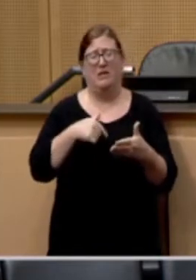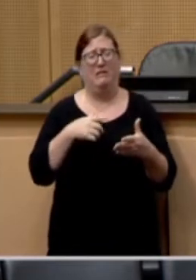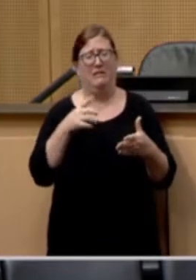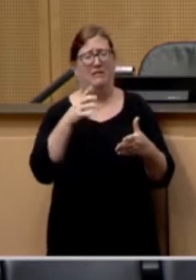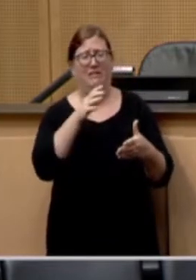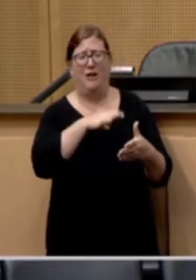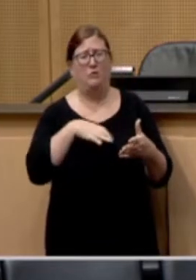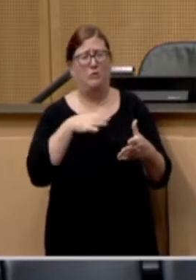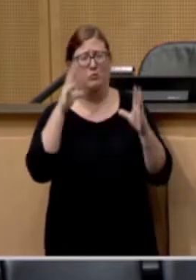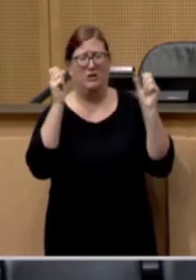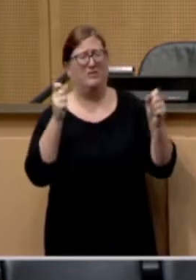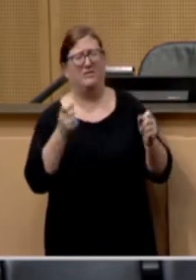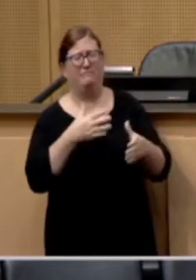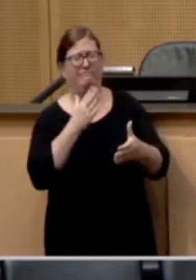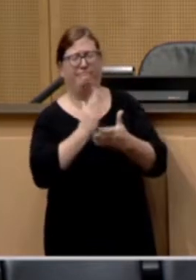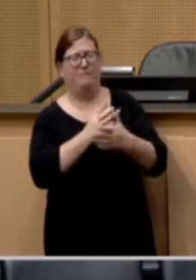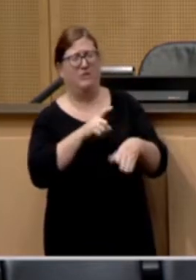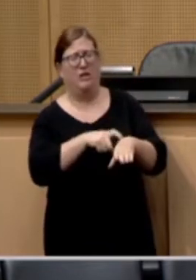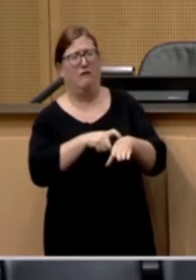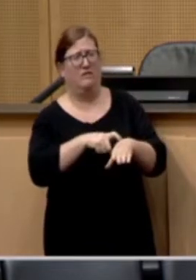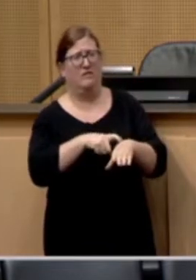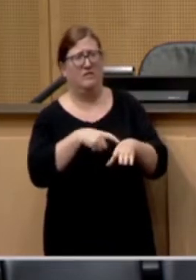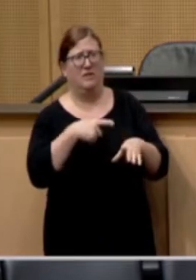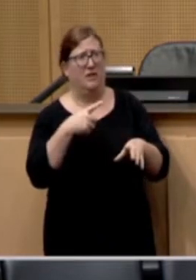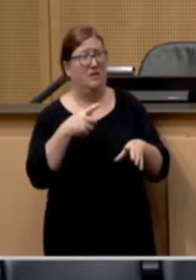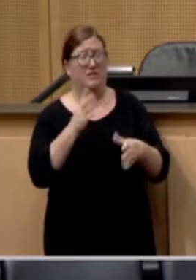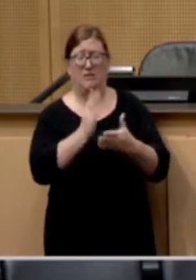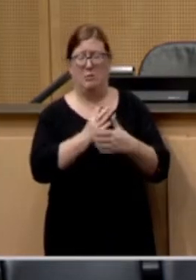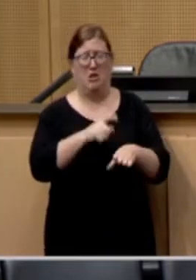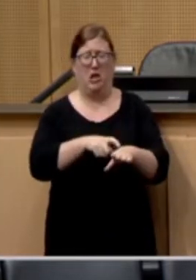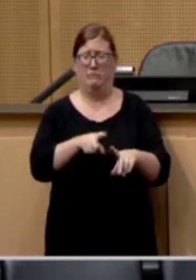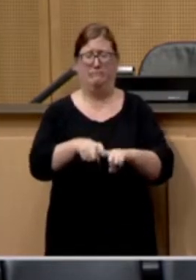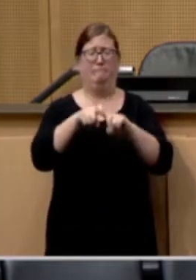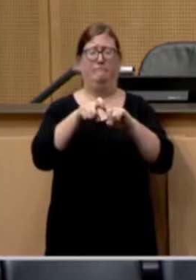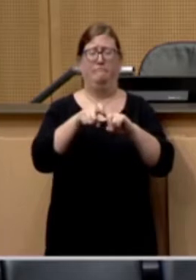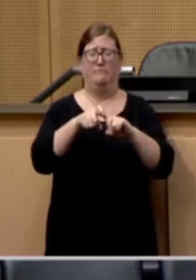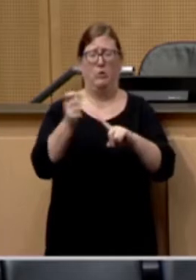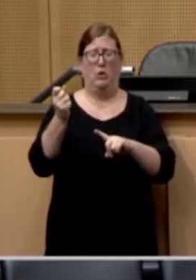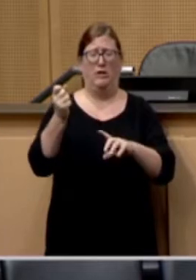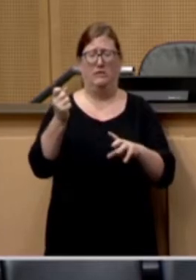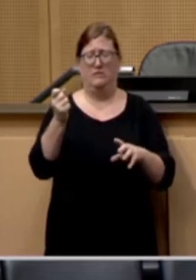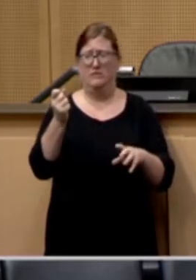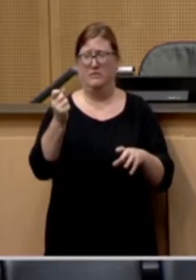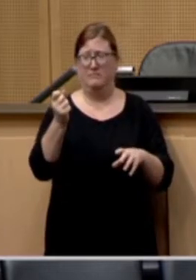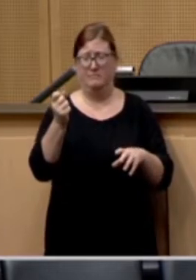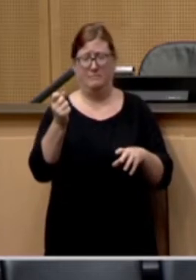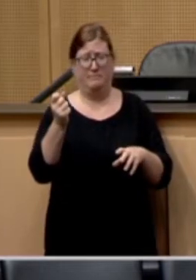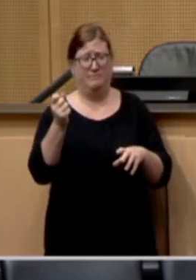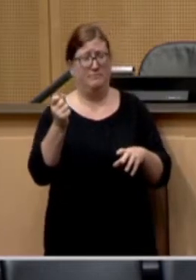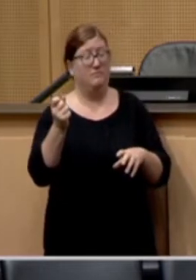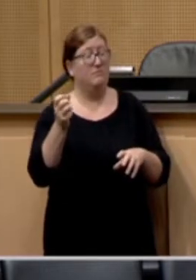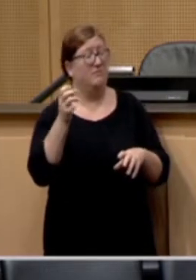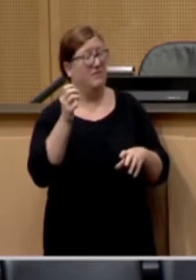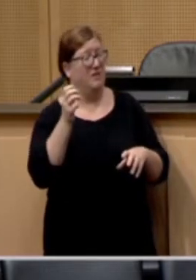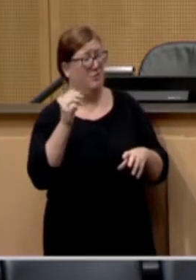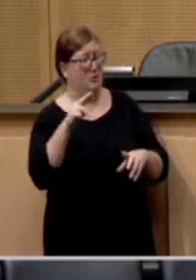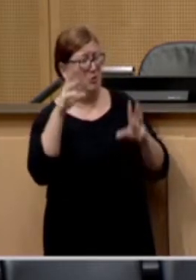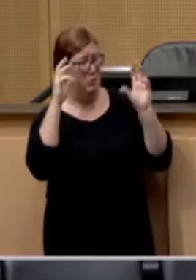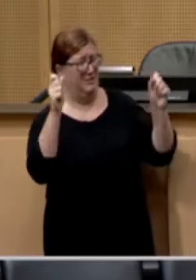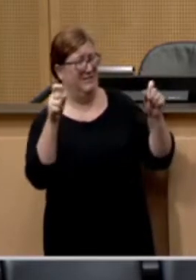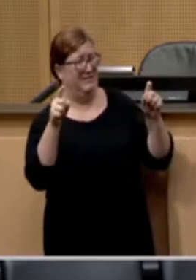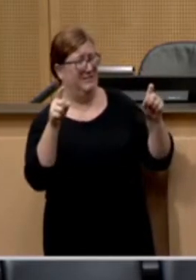Council President, stop the clock, please. Law, open public meeting. I don't mention her name. Stop the clock. Hold on for 1 sec, sir. Yes, ma'am. Mr. President, as per